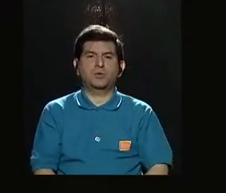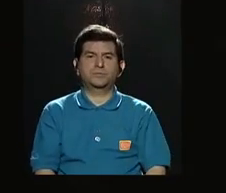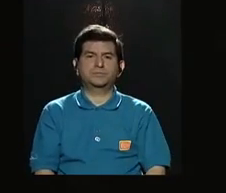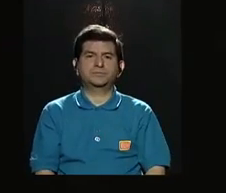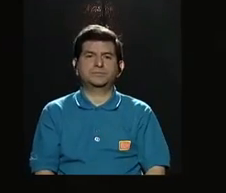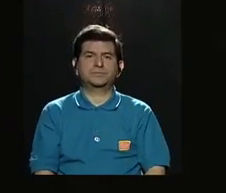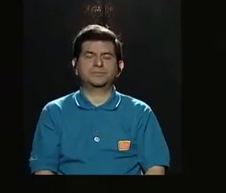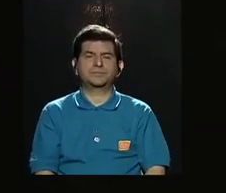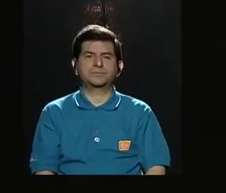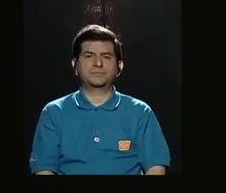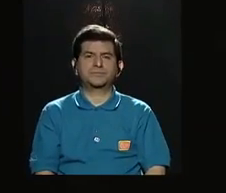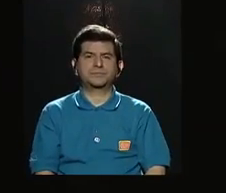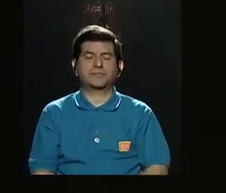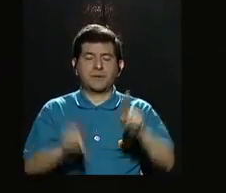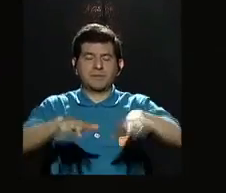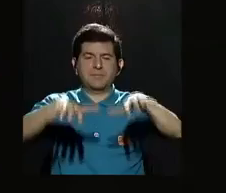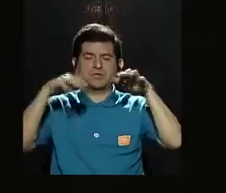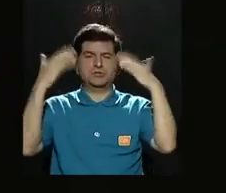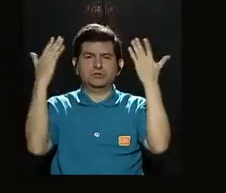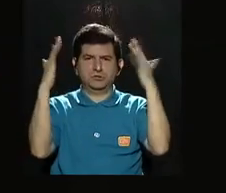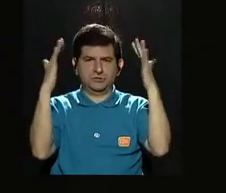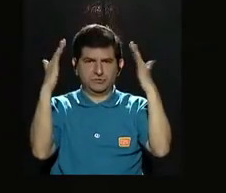Black Lives Matter. Black Lives Matter, yes.